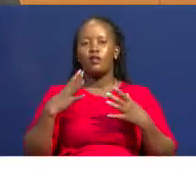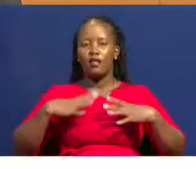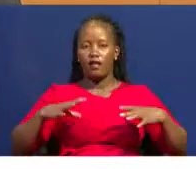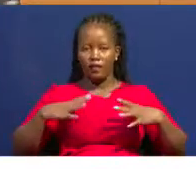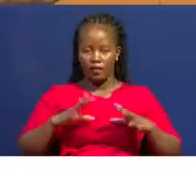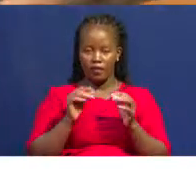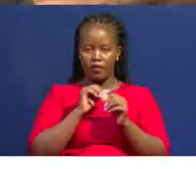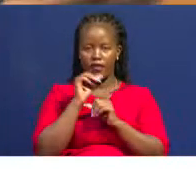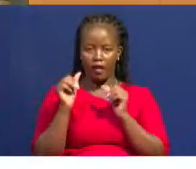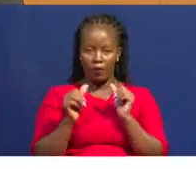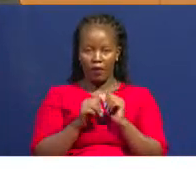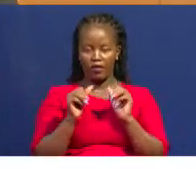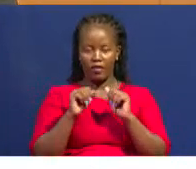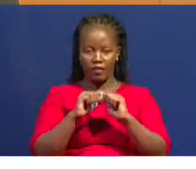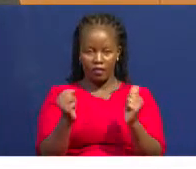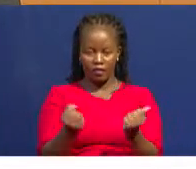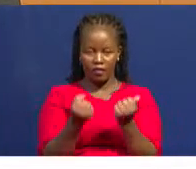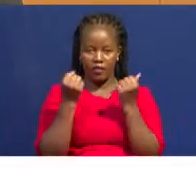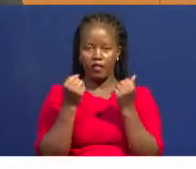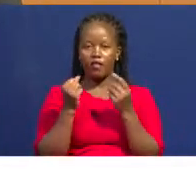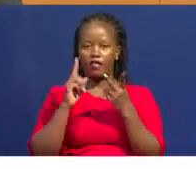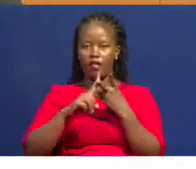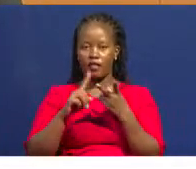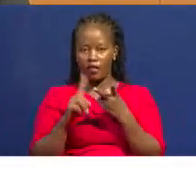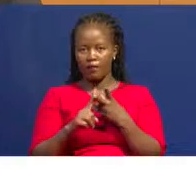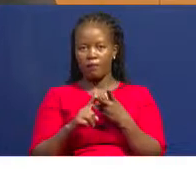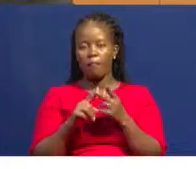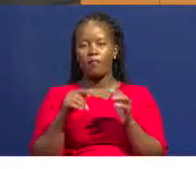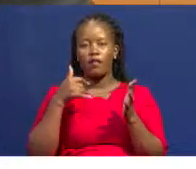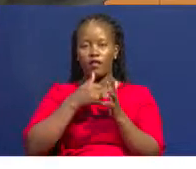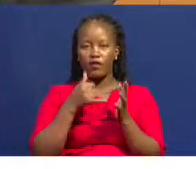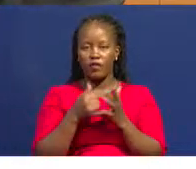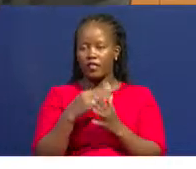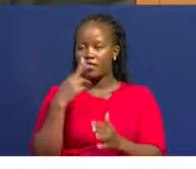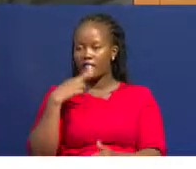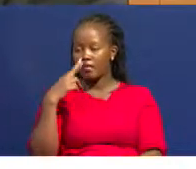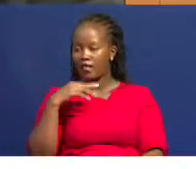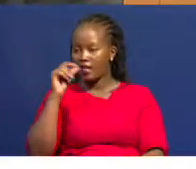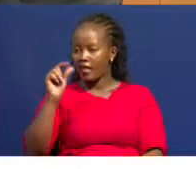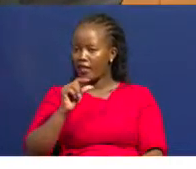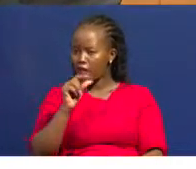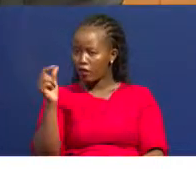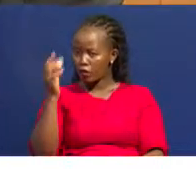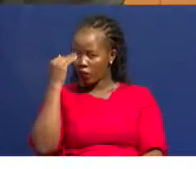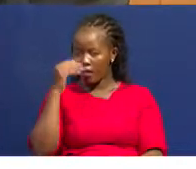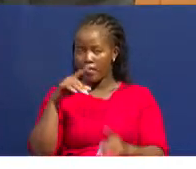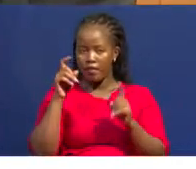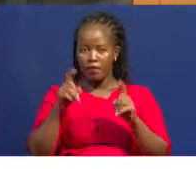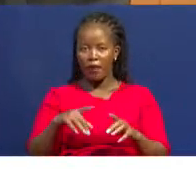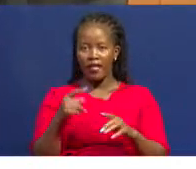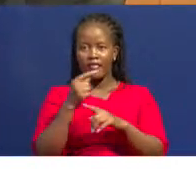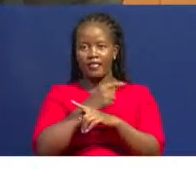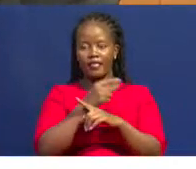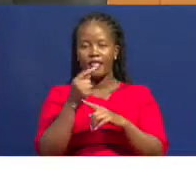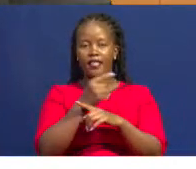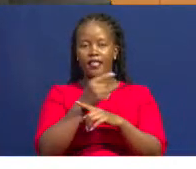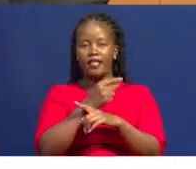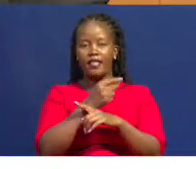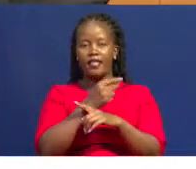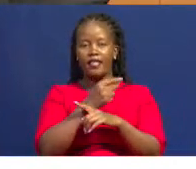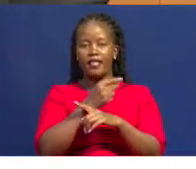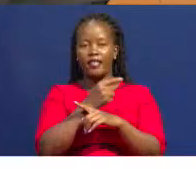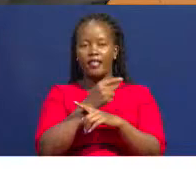these safety campaigns like Red Cross, because we need to train our people, like Buddha people,